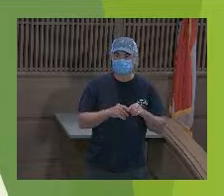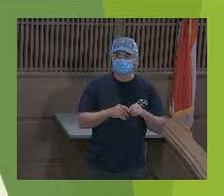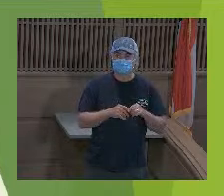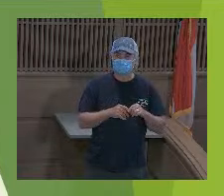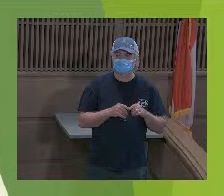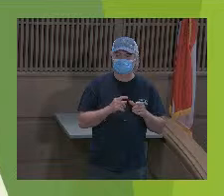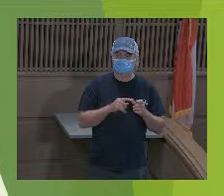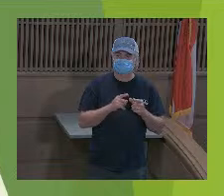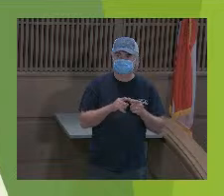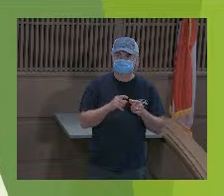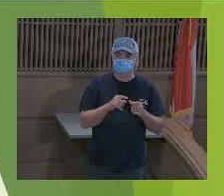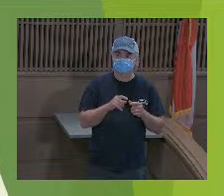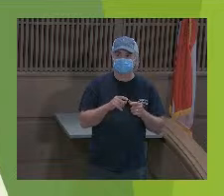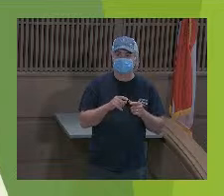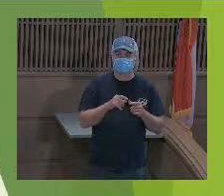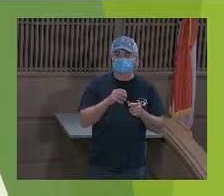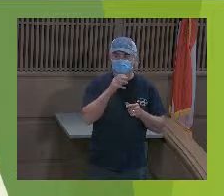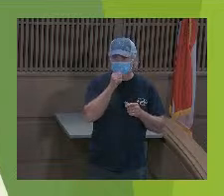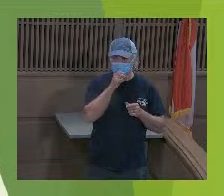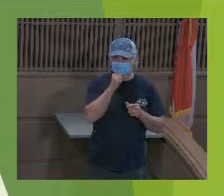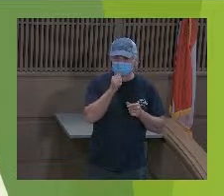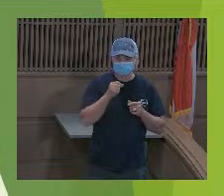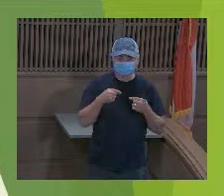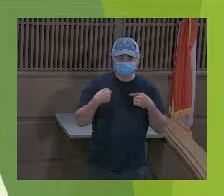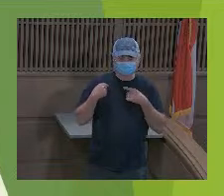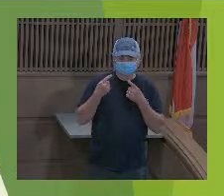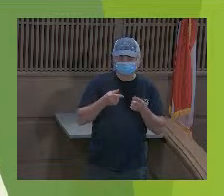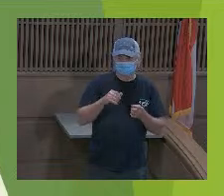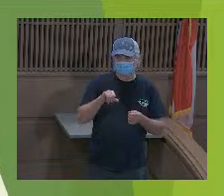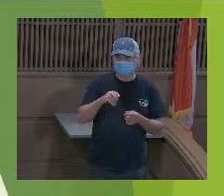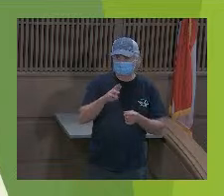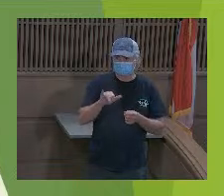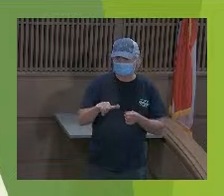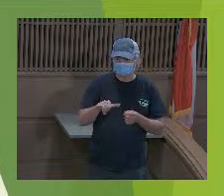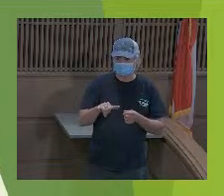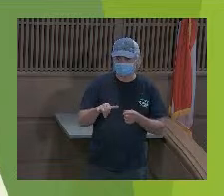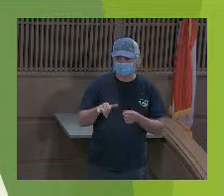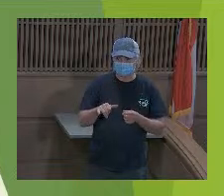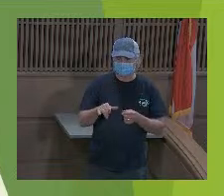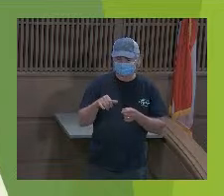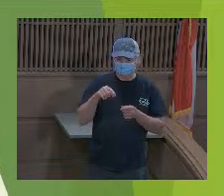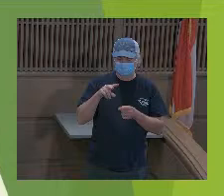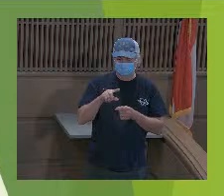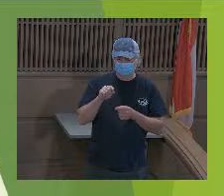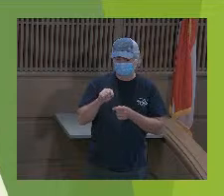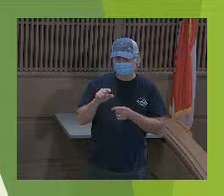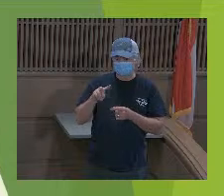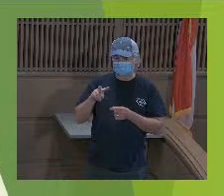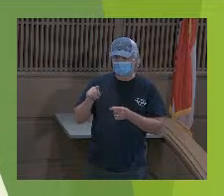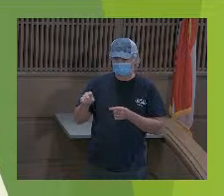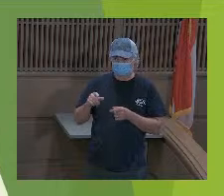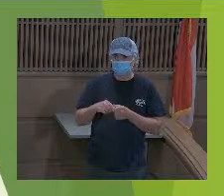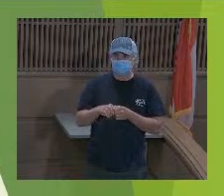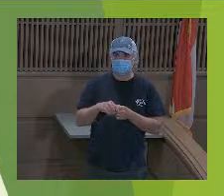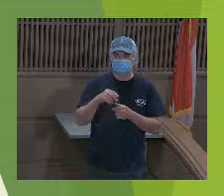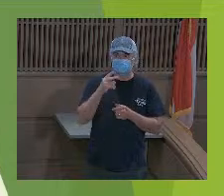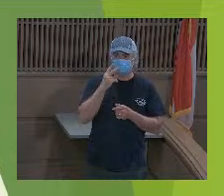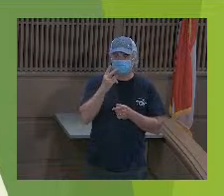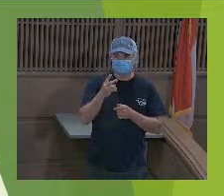15th. What you see here is what your speakers have been telling you throughout the last few weeks. We're seeing a